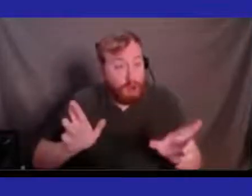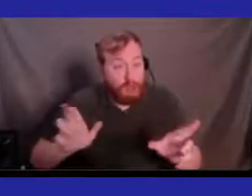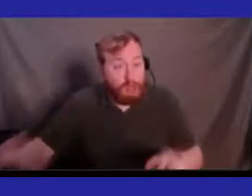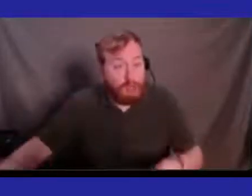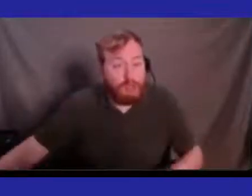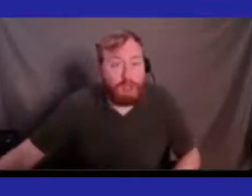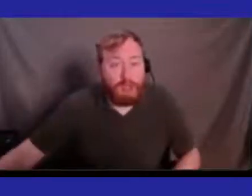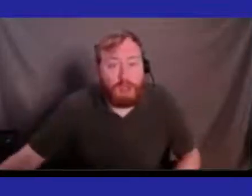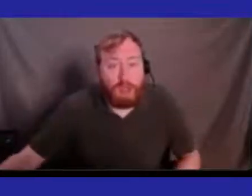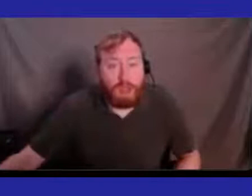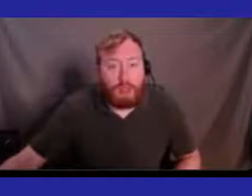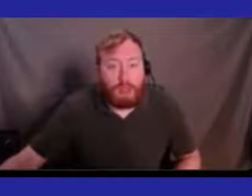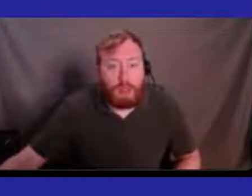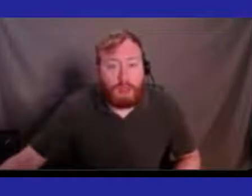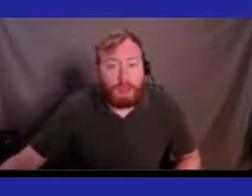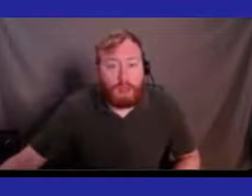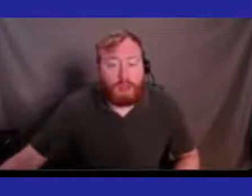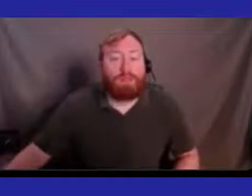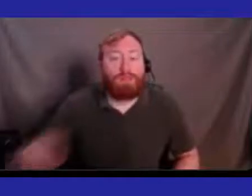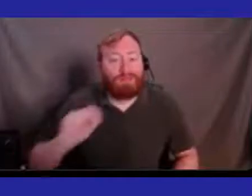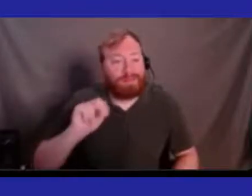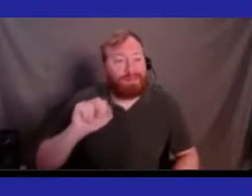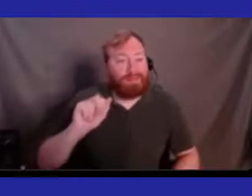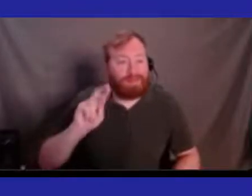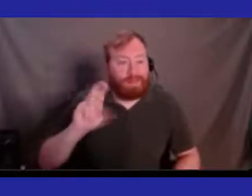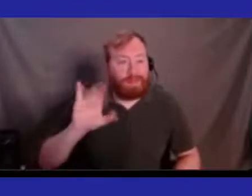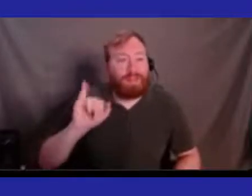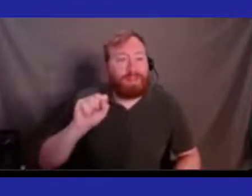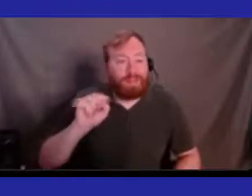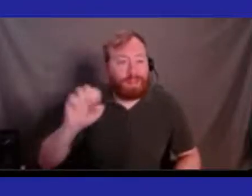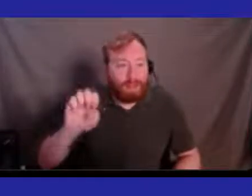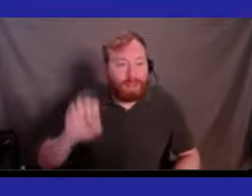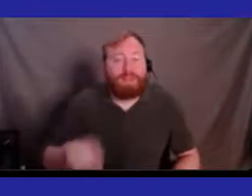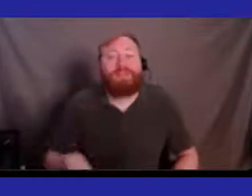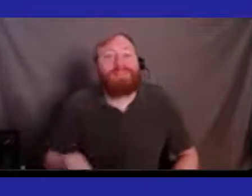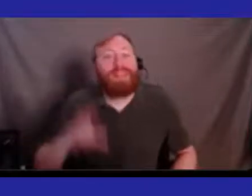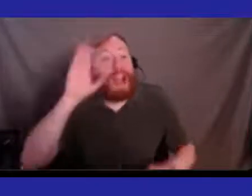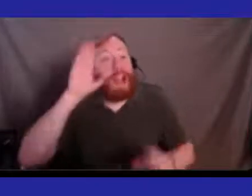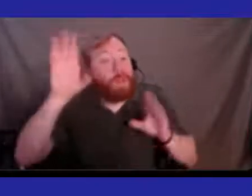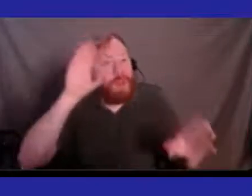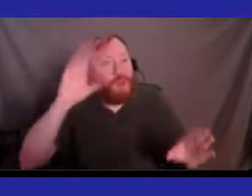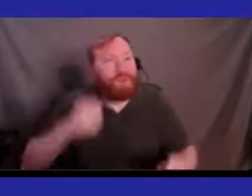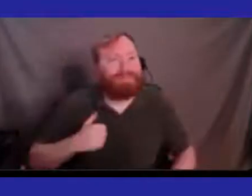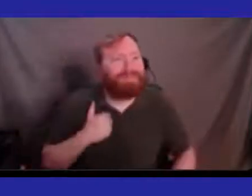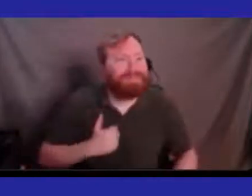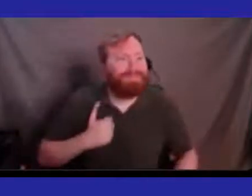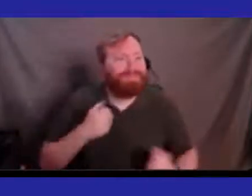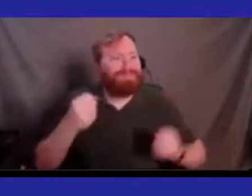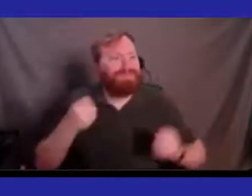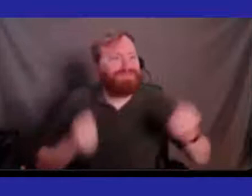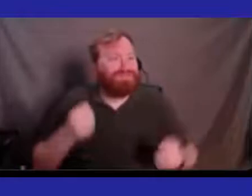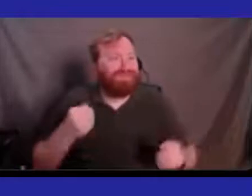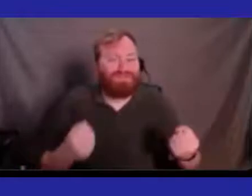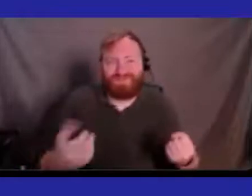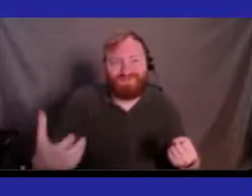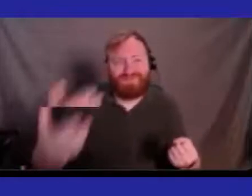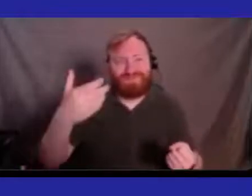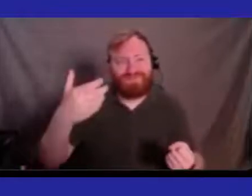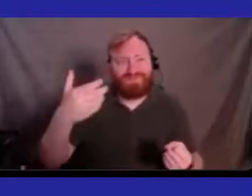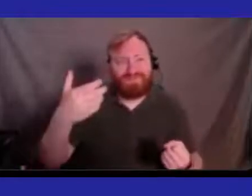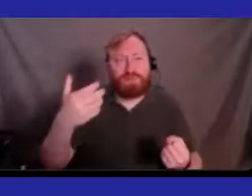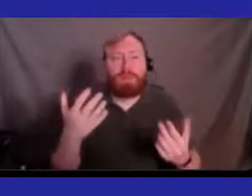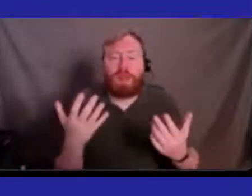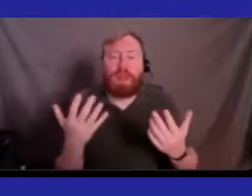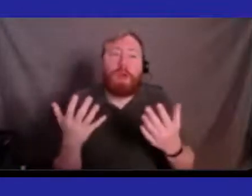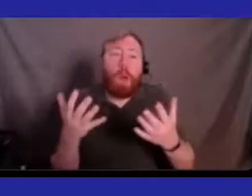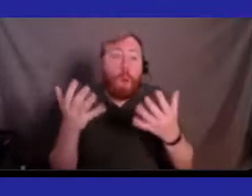Hi, good afternoon, everyone. I'm in the road, so sorry for the setting. I'm driving through, but I just stopped